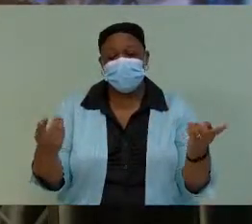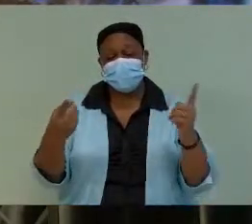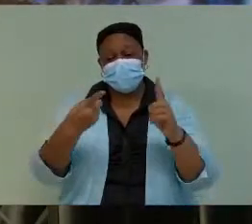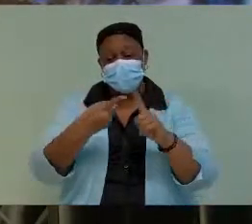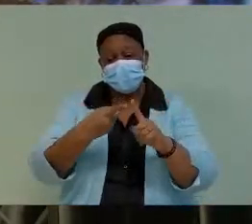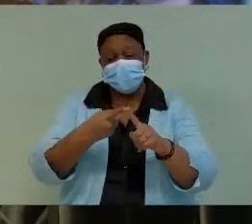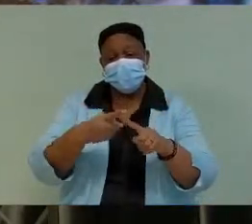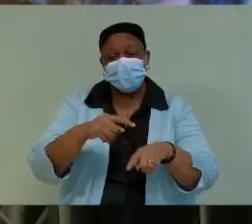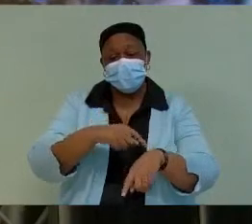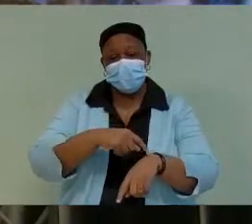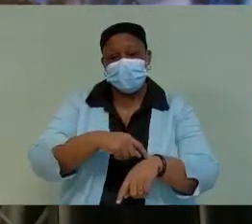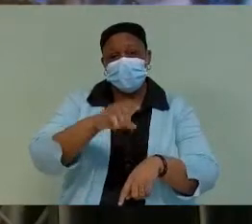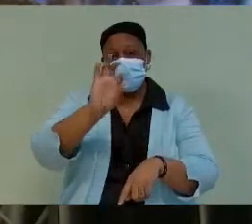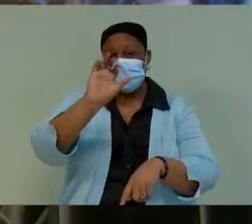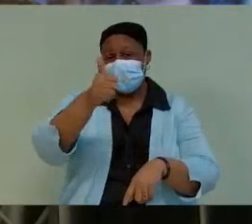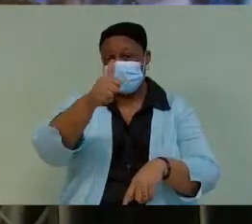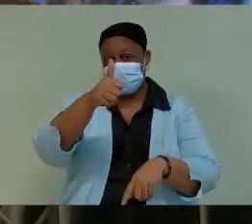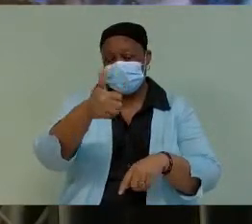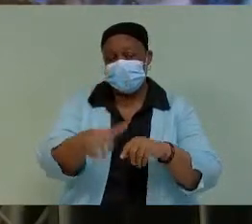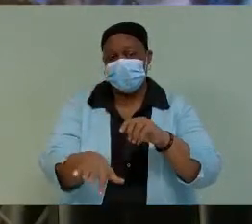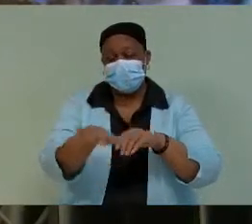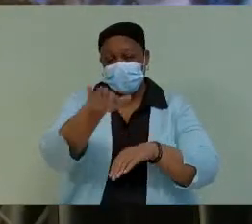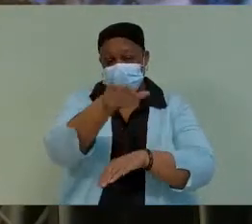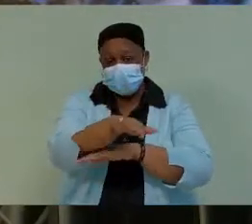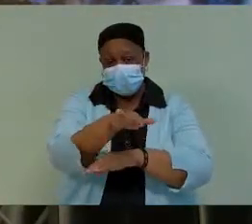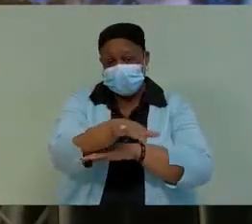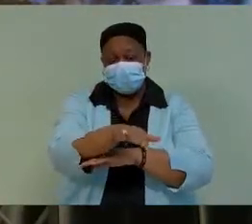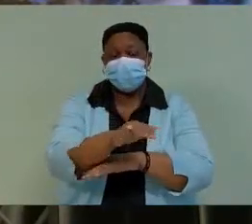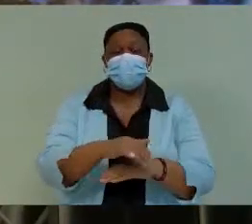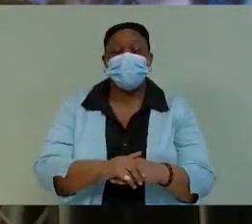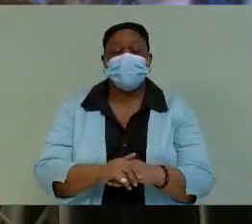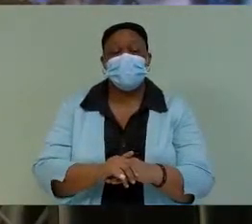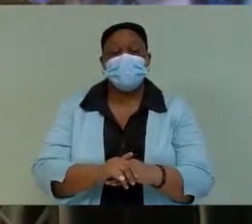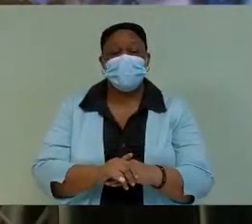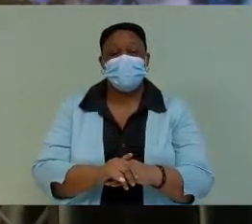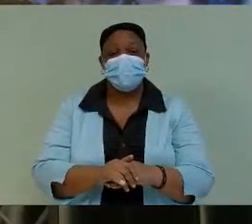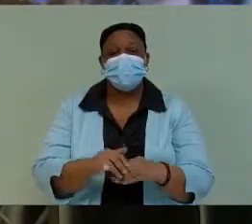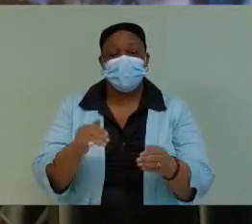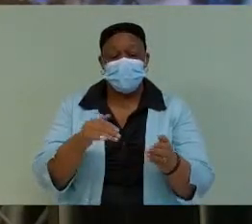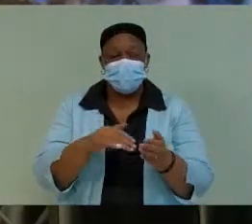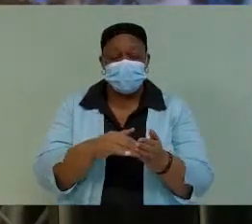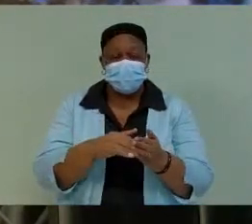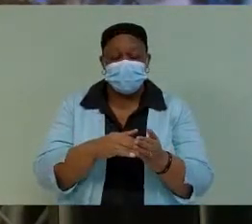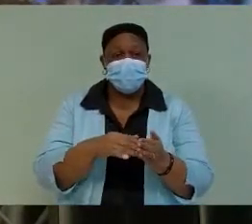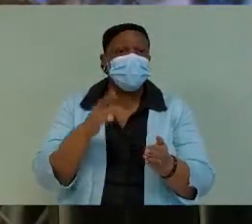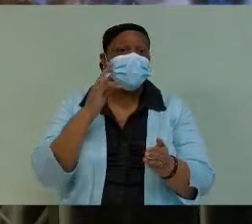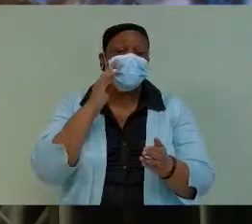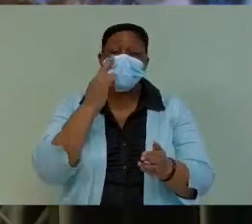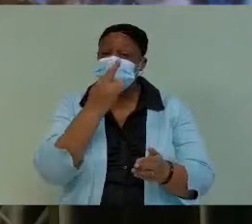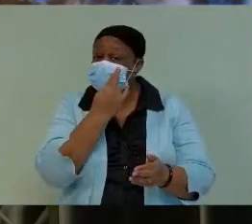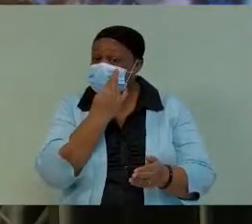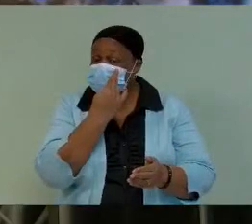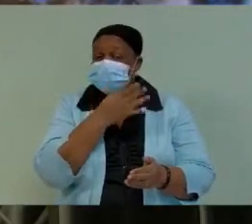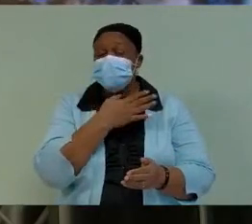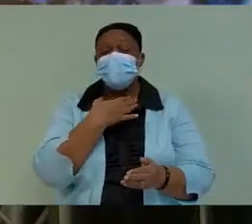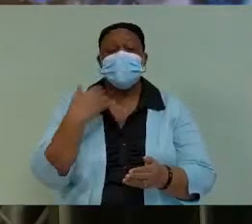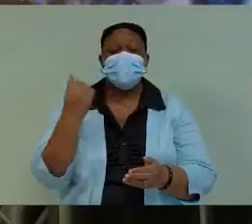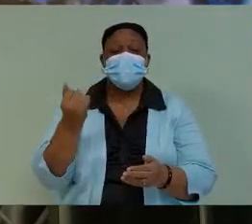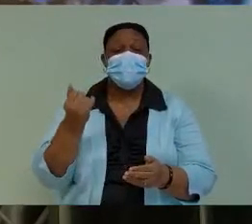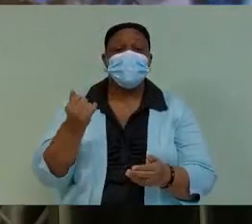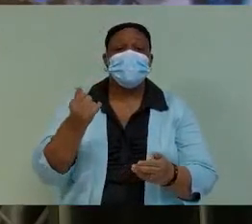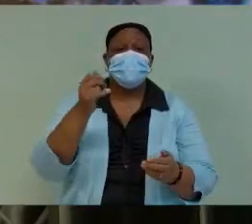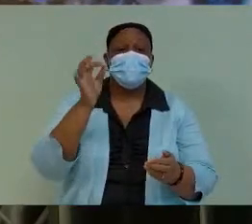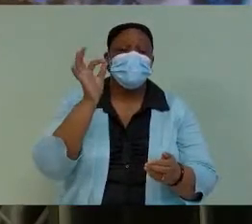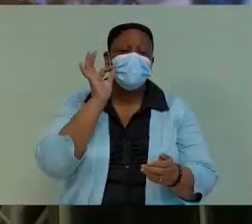to 10 p.m. I repeat this. During a day of limited operation, restaurants and takeaway